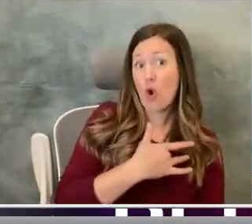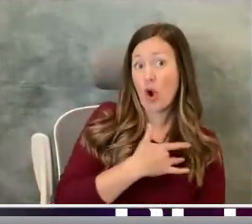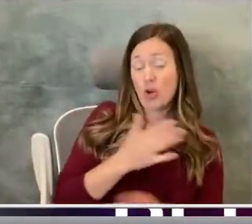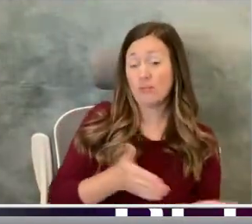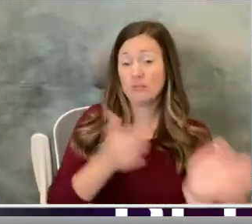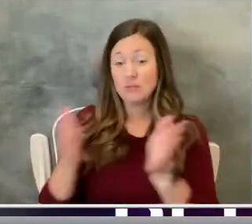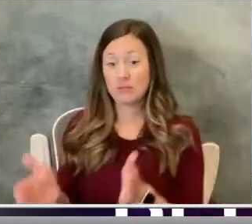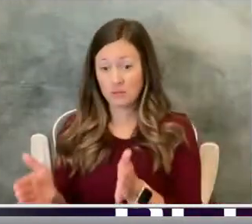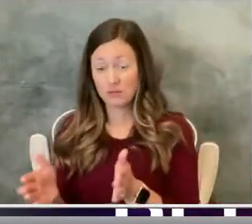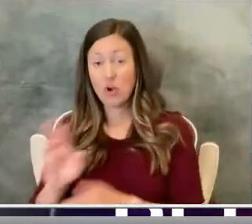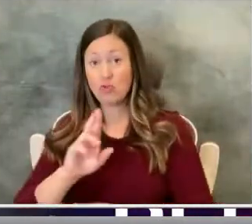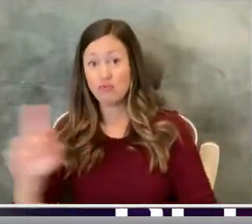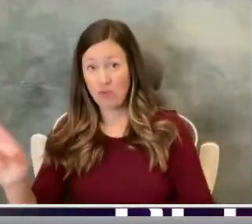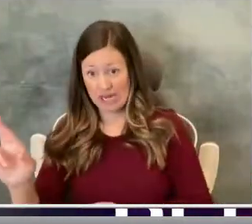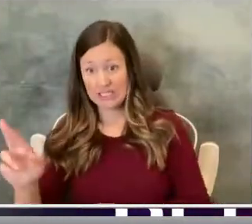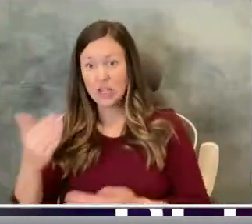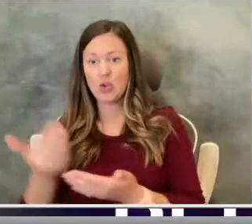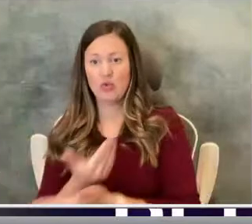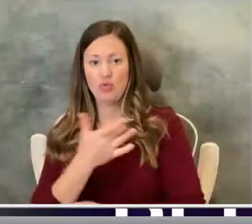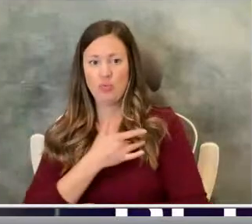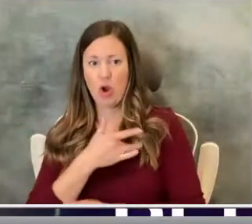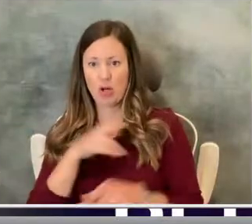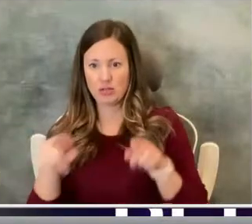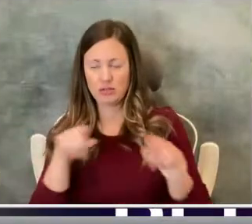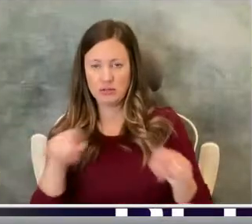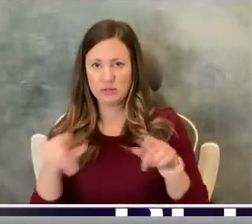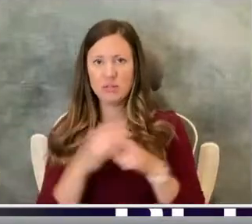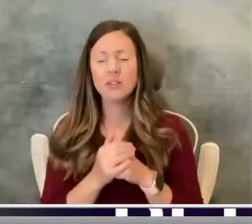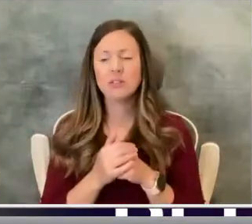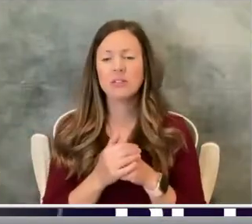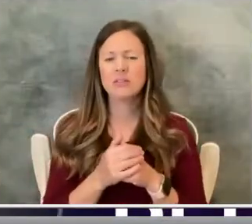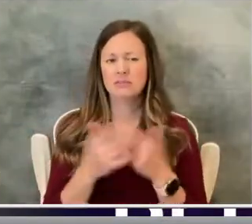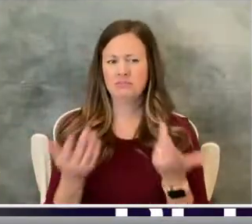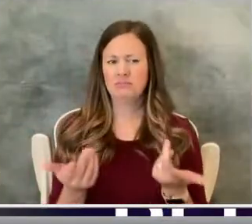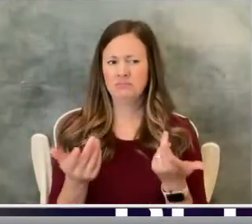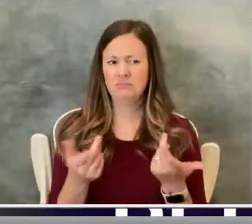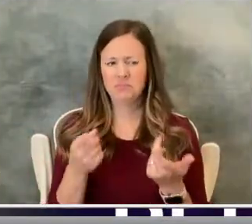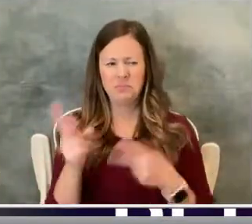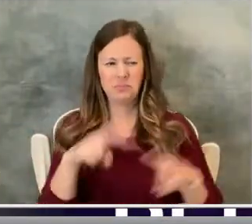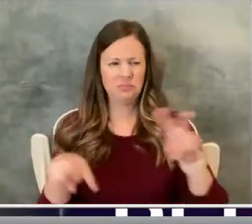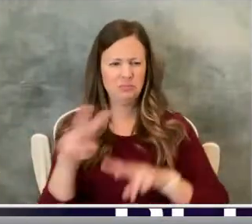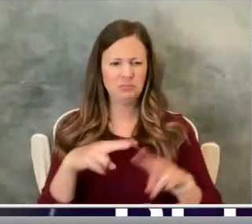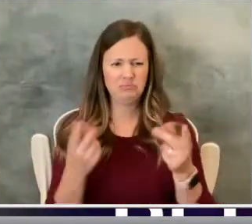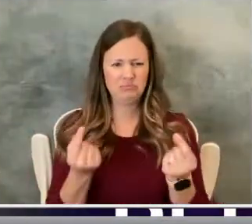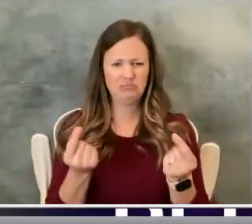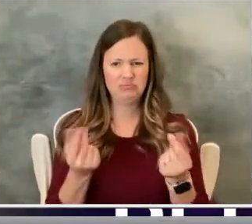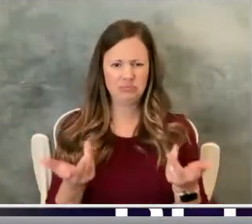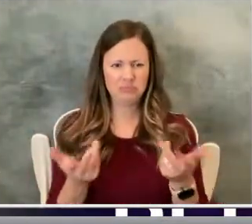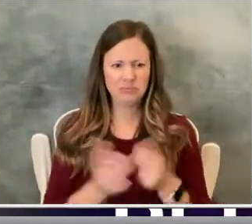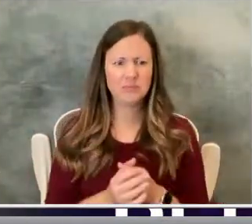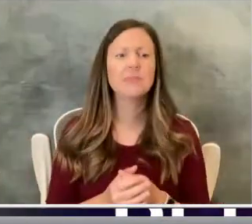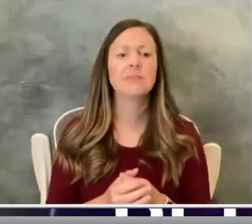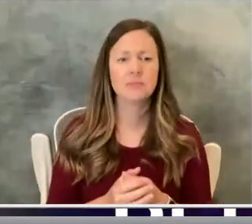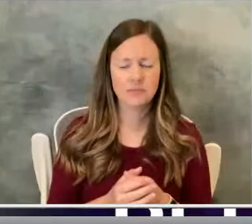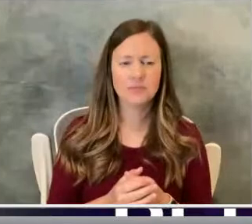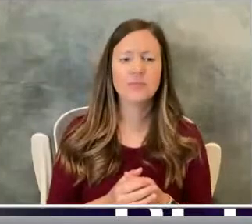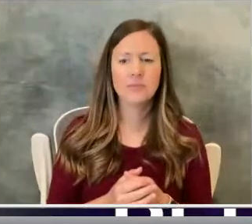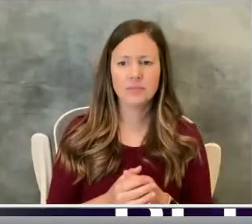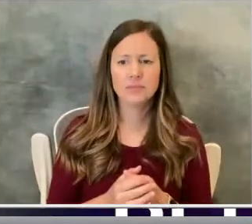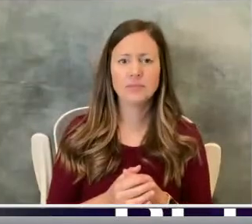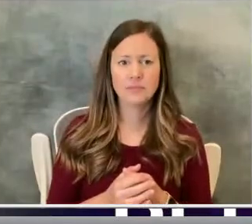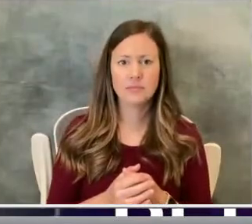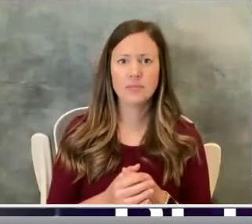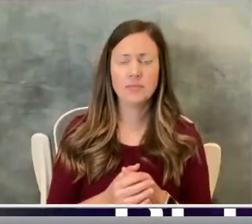Dr. Danter, while you're telling us what we're looking at, I'm going to walk over here and fix Dr. Zorn's ear. Sure. So the one on the screen left is the one we